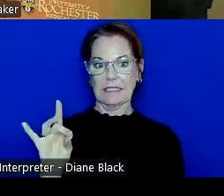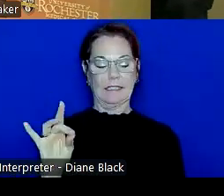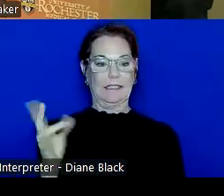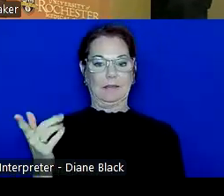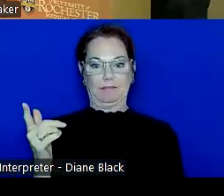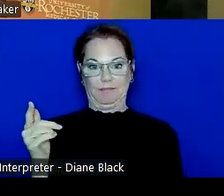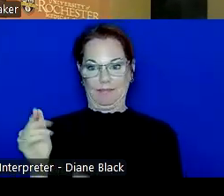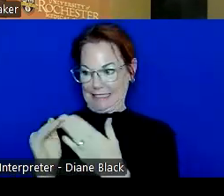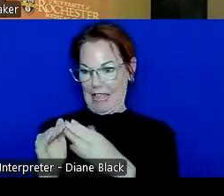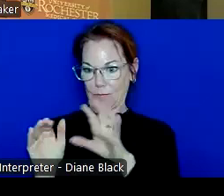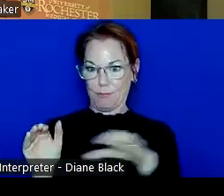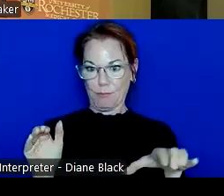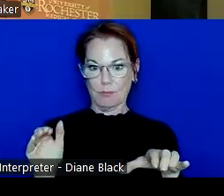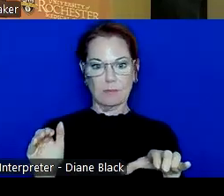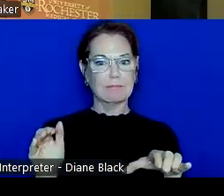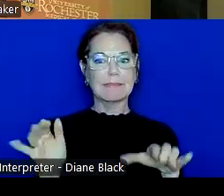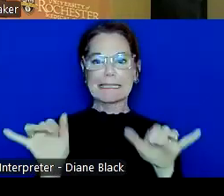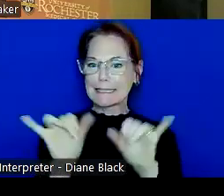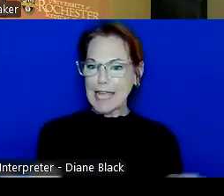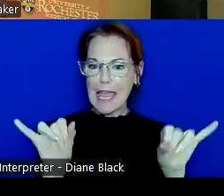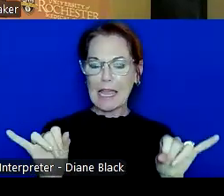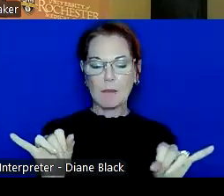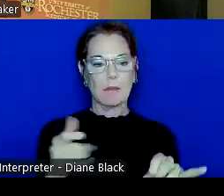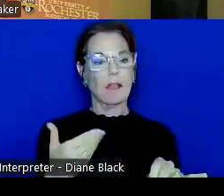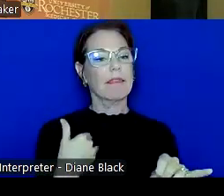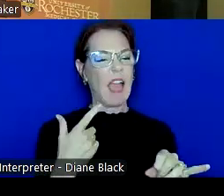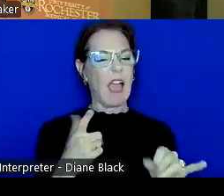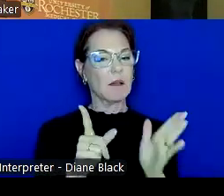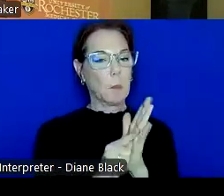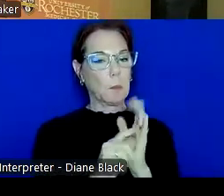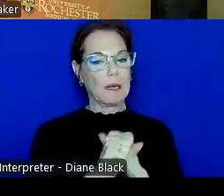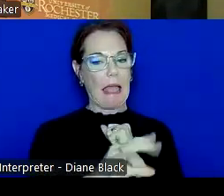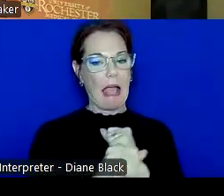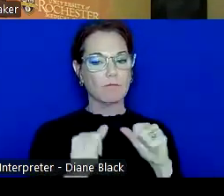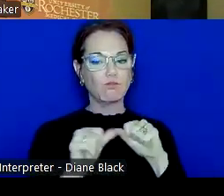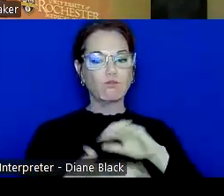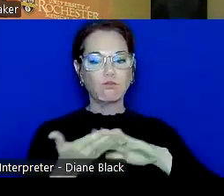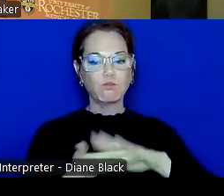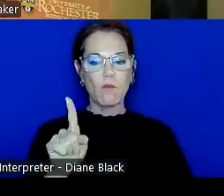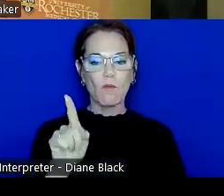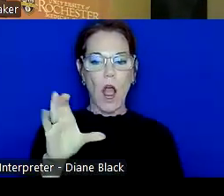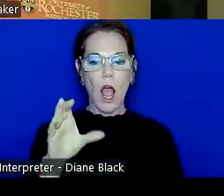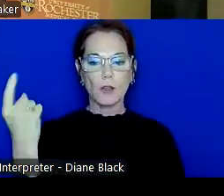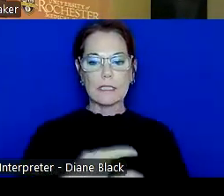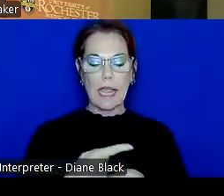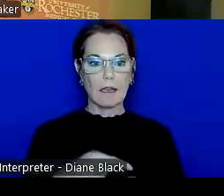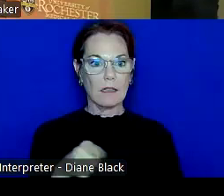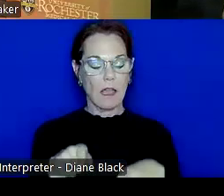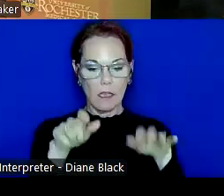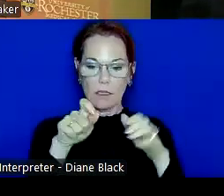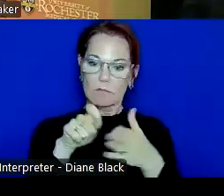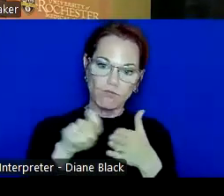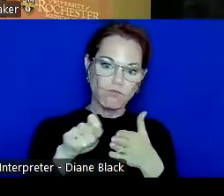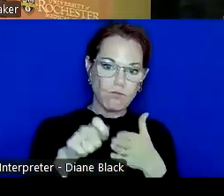and Webster. They did a series of print ads in the paper that ran for 100 days. They wrote letters to the editor, Sears, B. Foreman,